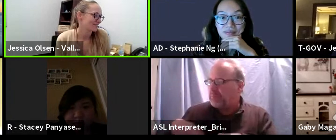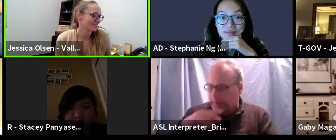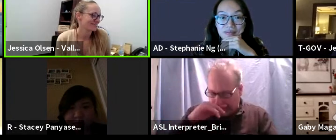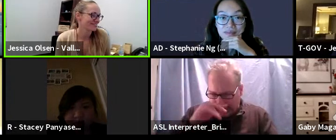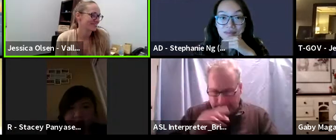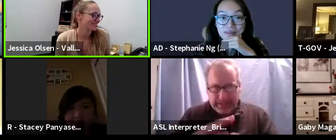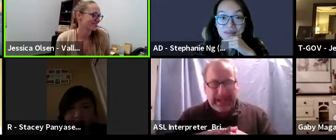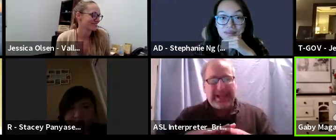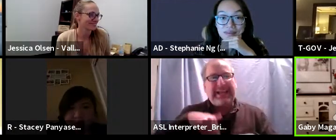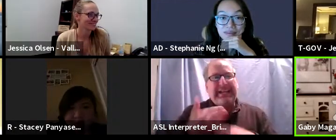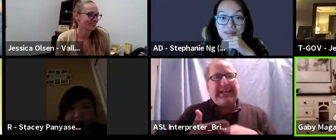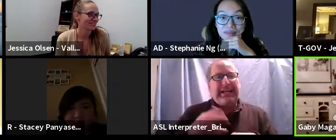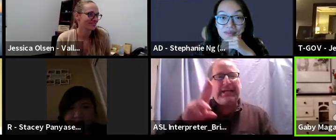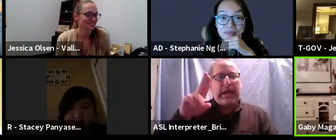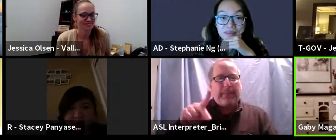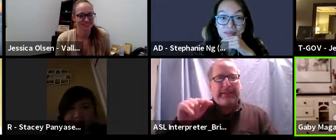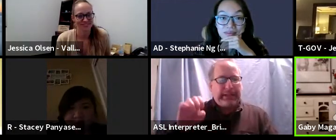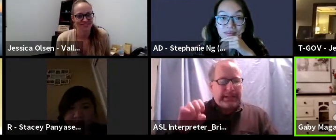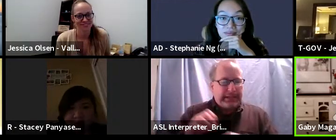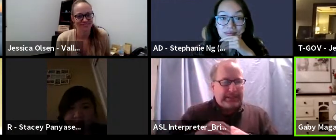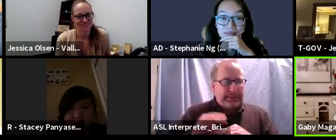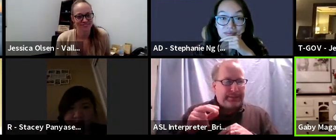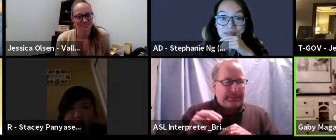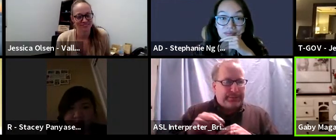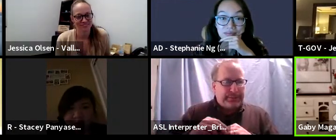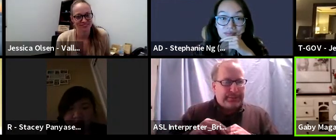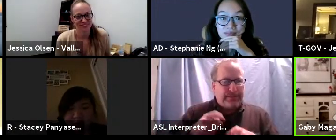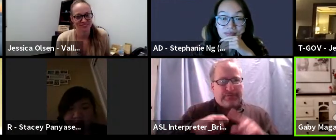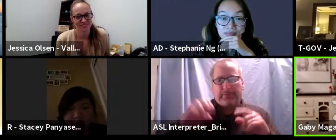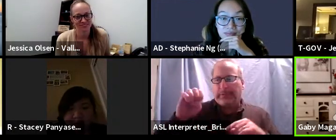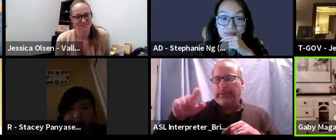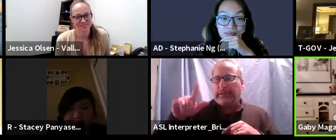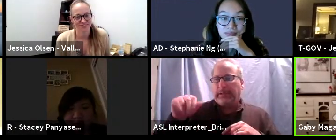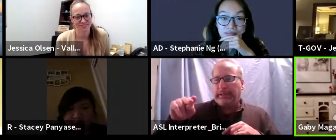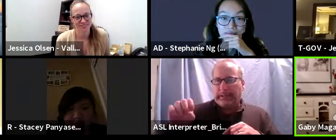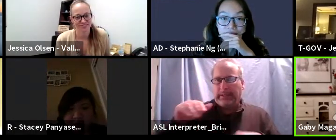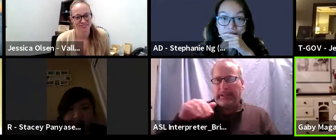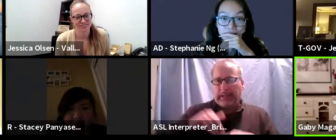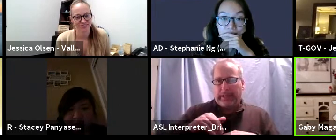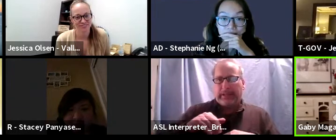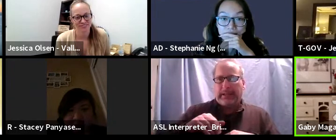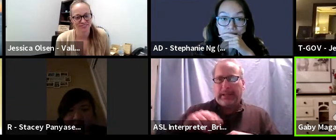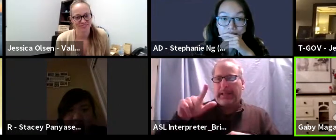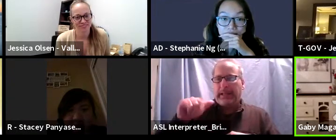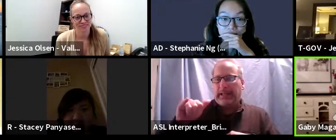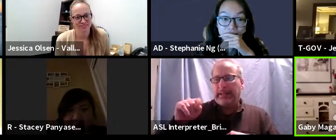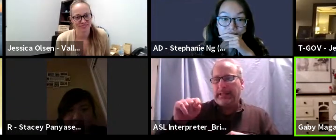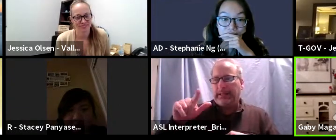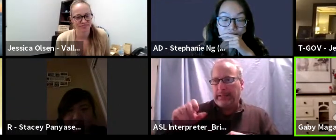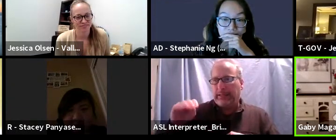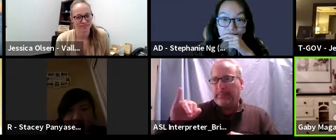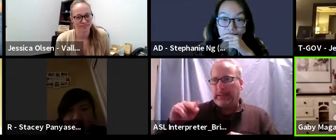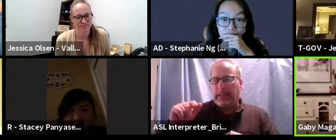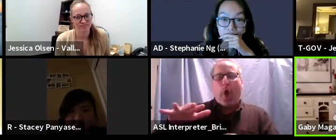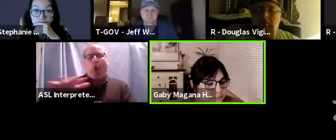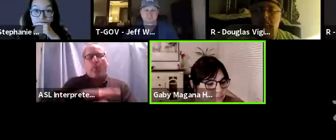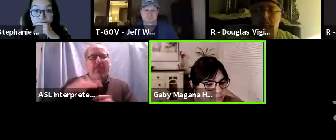Our next update is from Elaine at Little Manila Rising around the trees subcommittee.